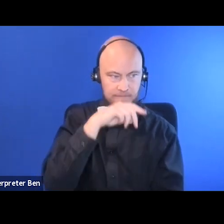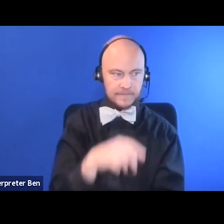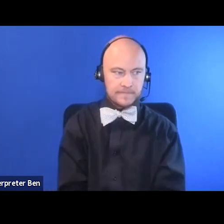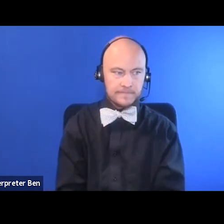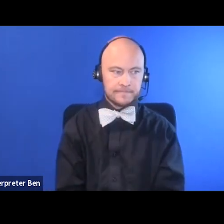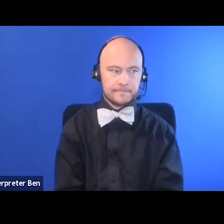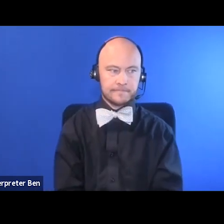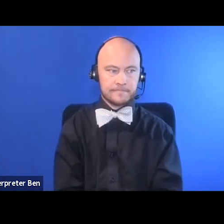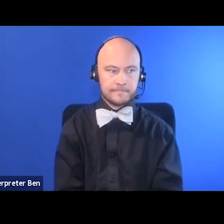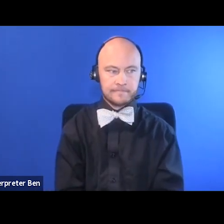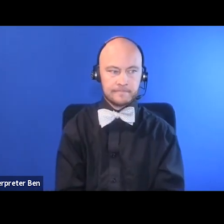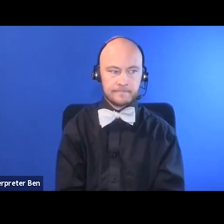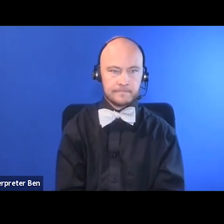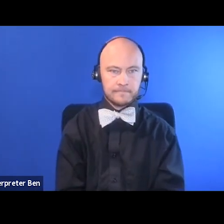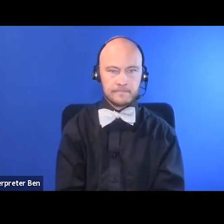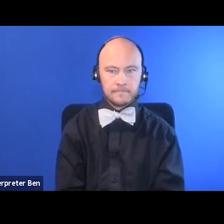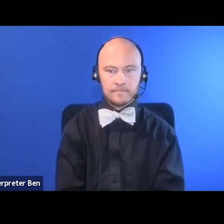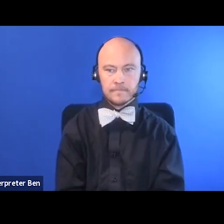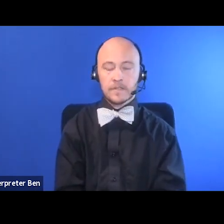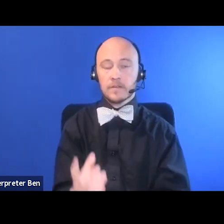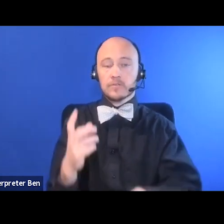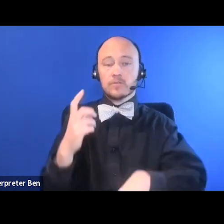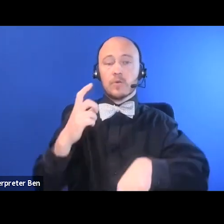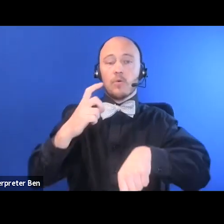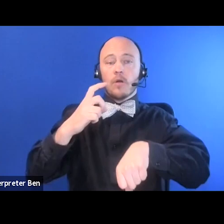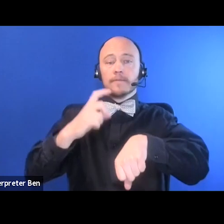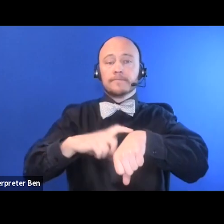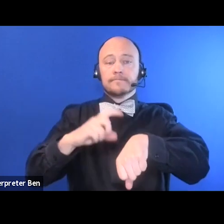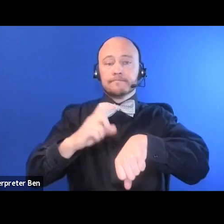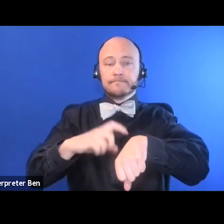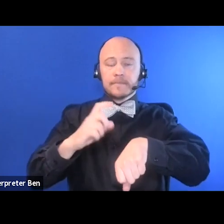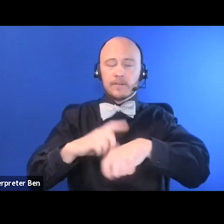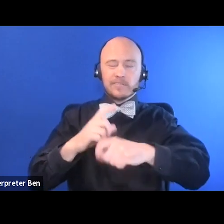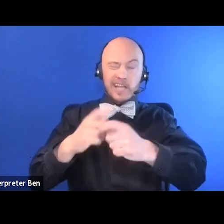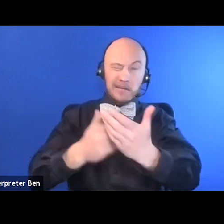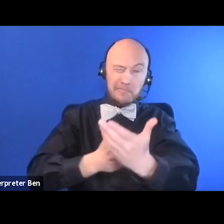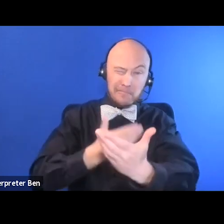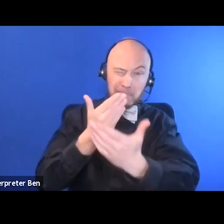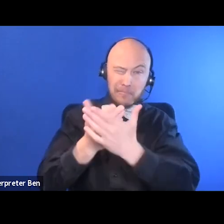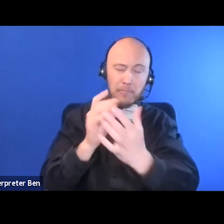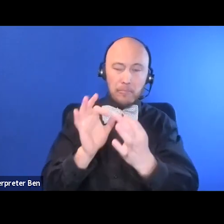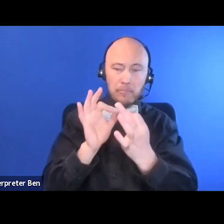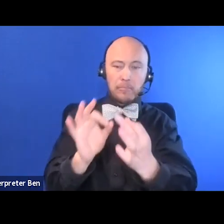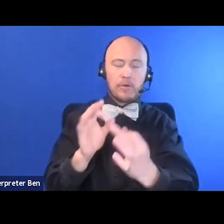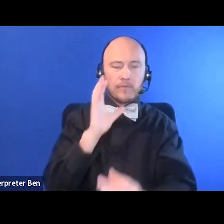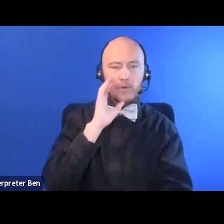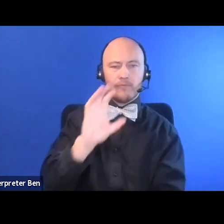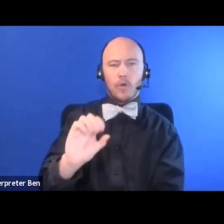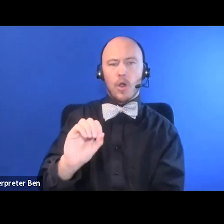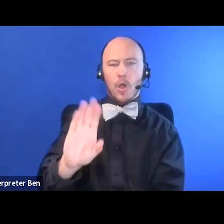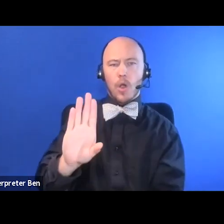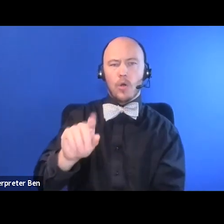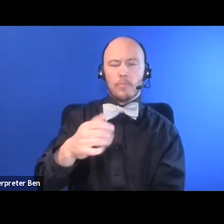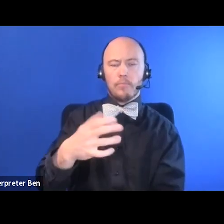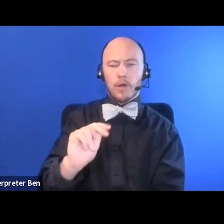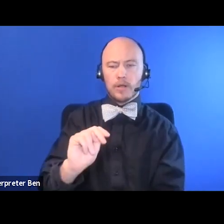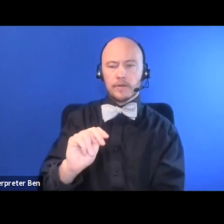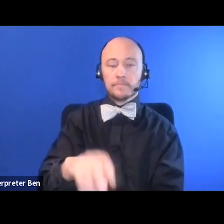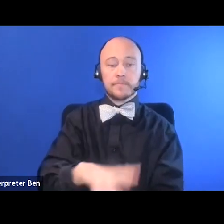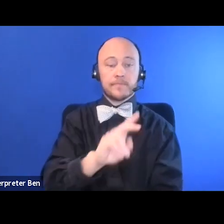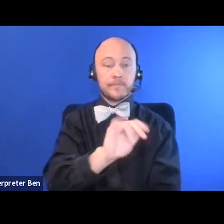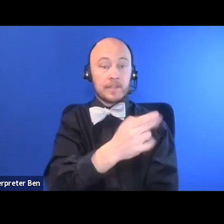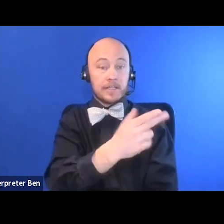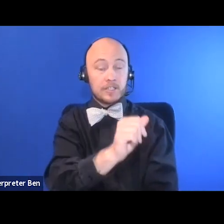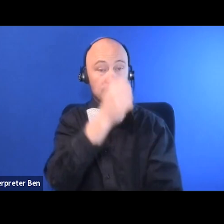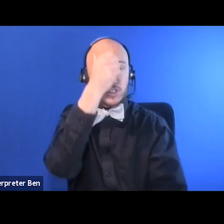We had timed our arrival in Hamamura for the Obon, as Nishida-san